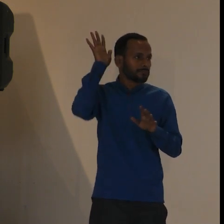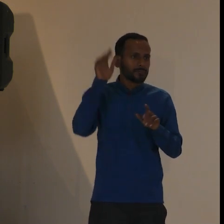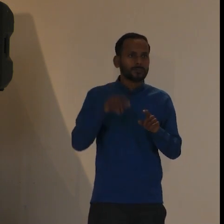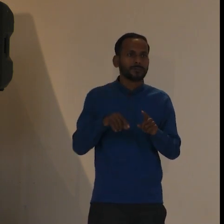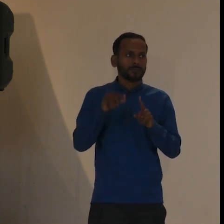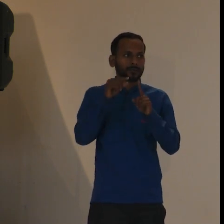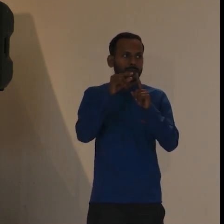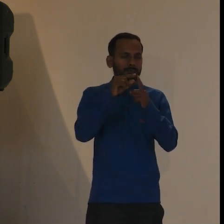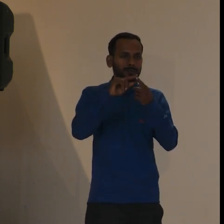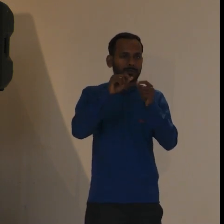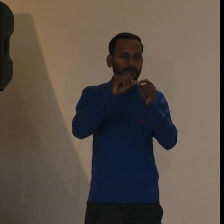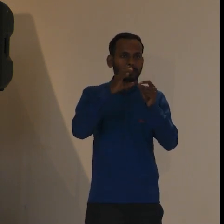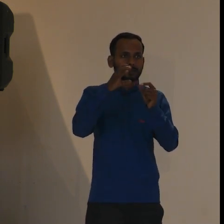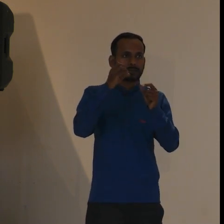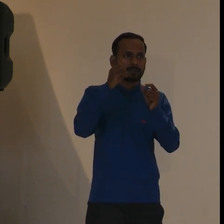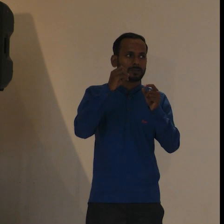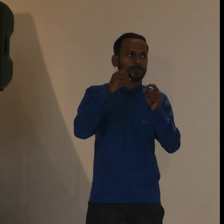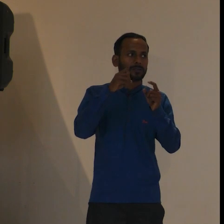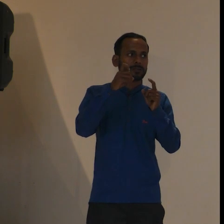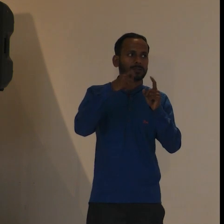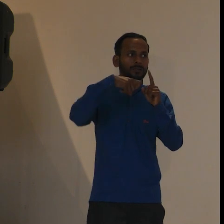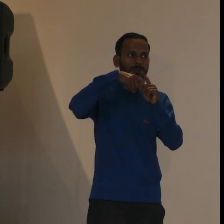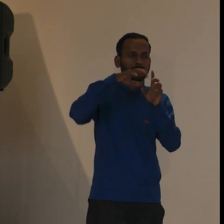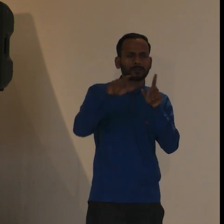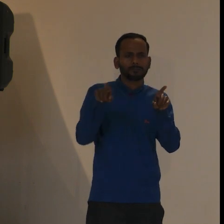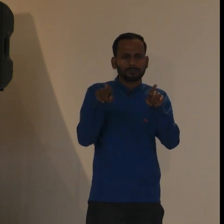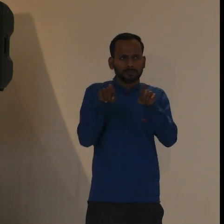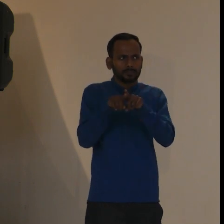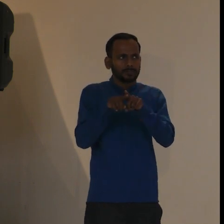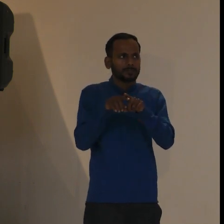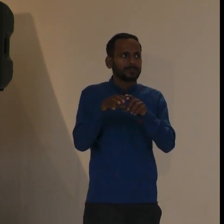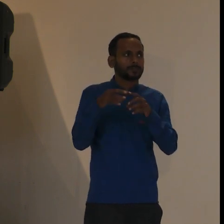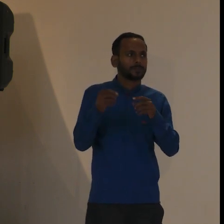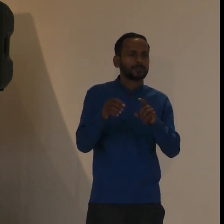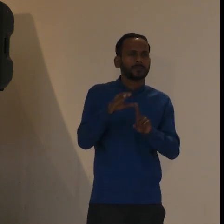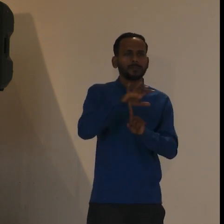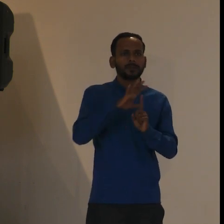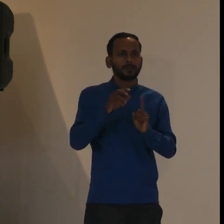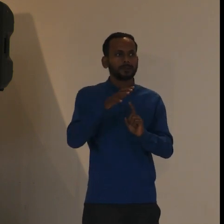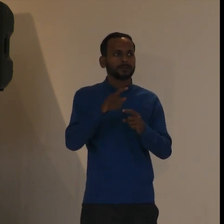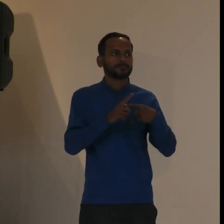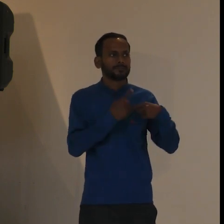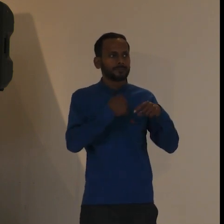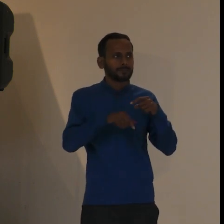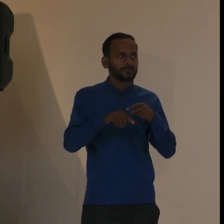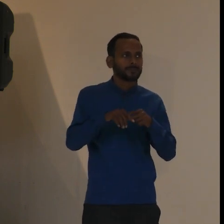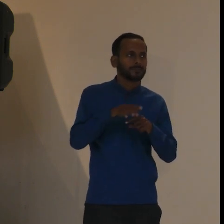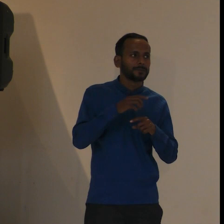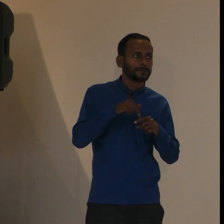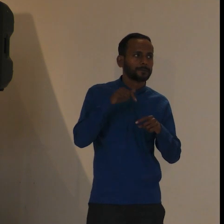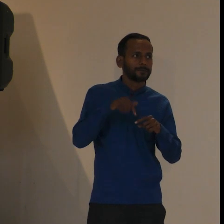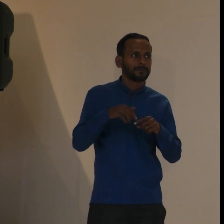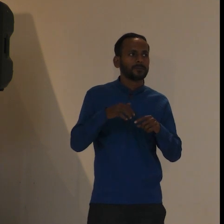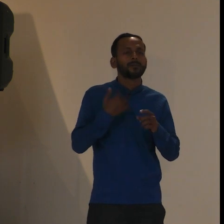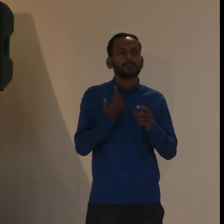Jesuits are expelled, and they don't come back until the late 19th century. 1830, all the Christian orders